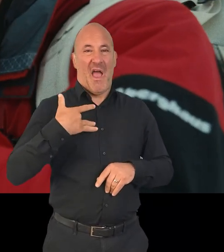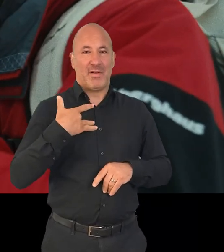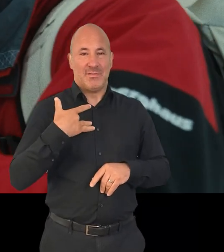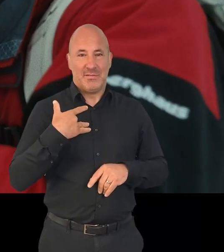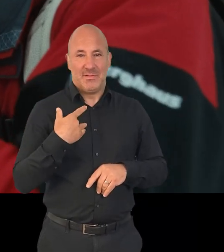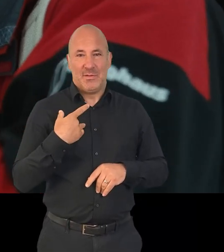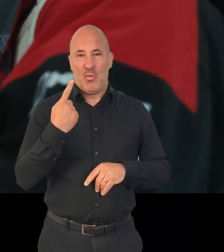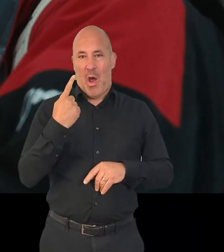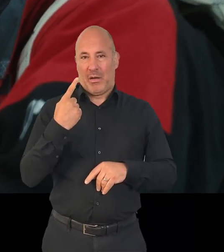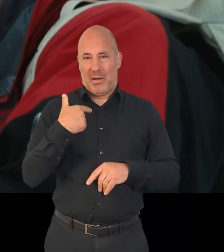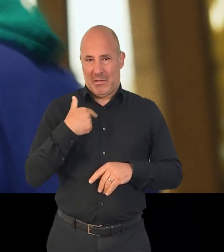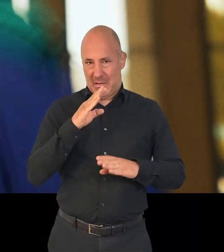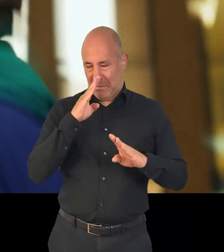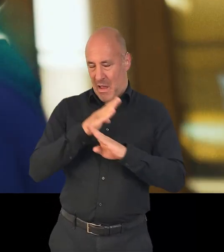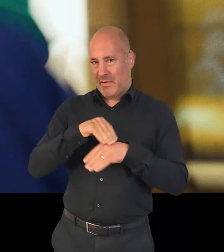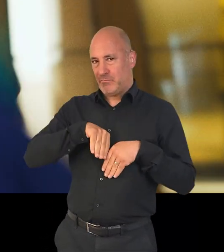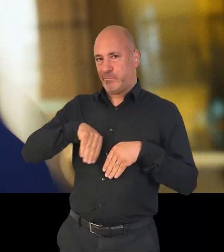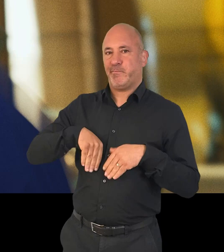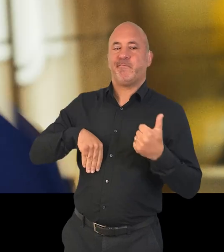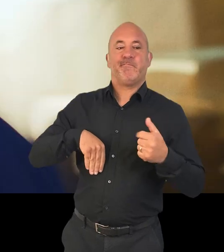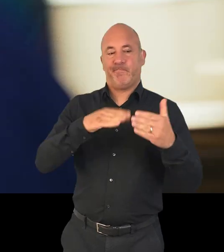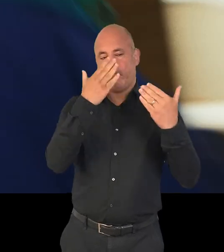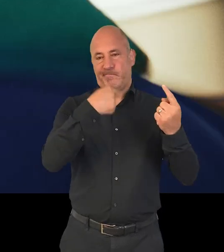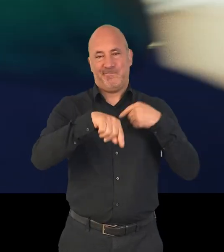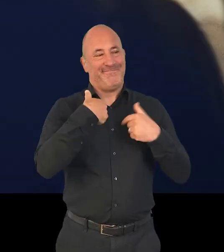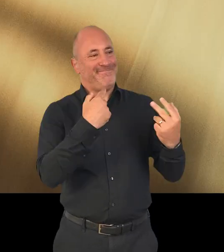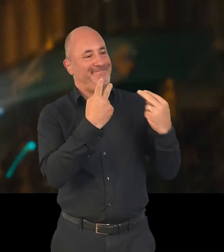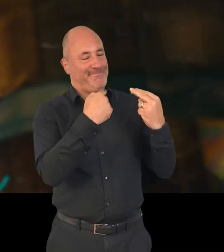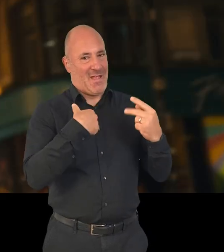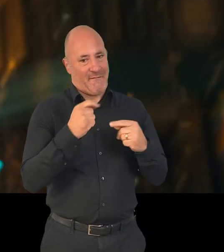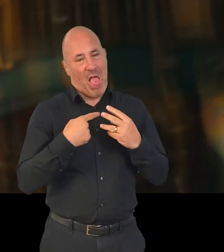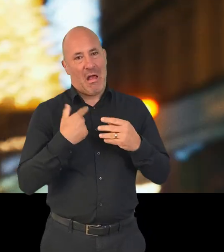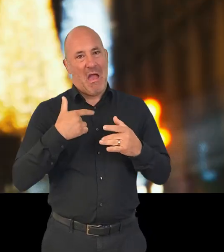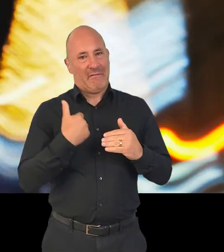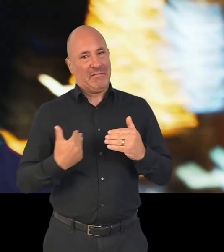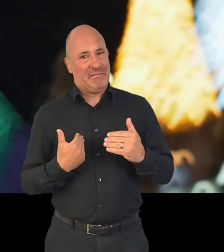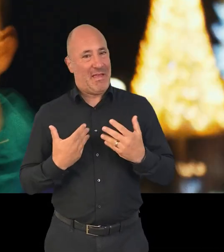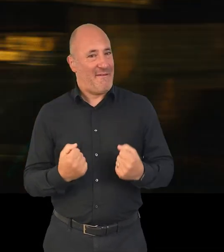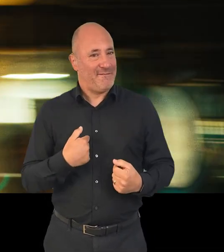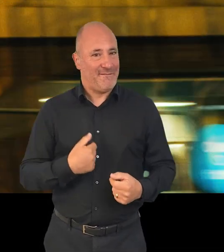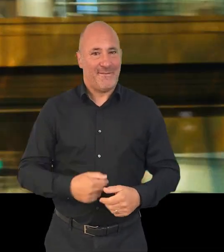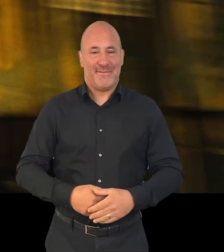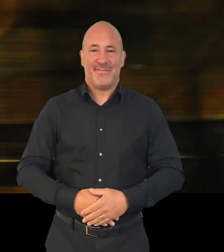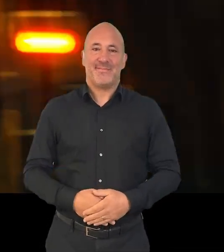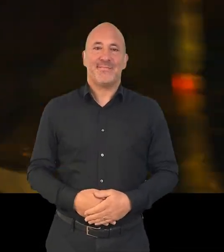2 lives, and I was kind of keeping one life hidden away from people in the other life.